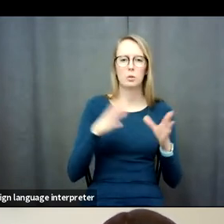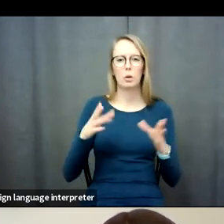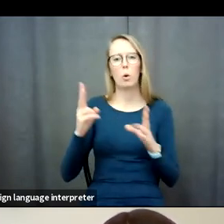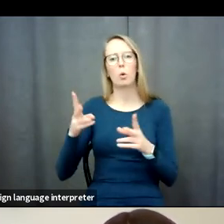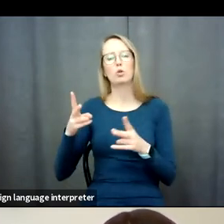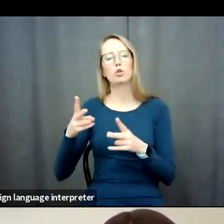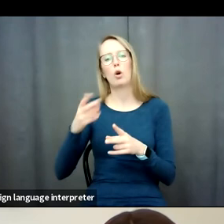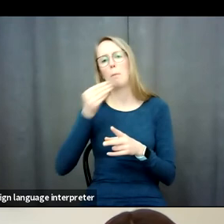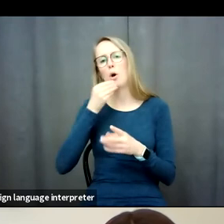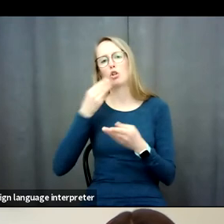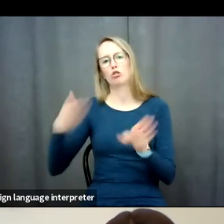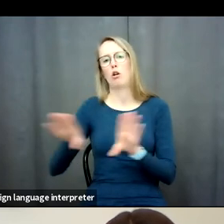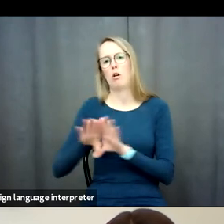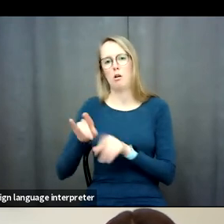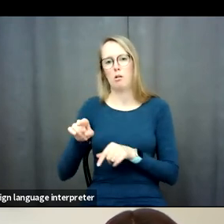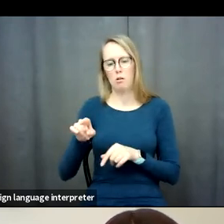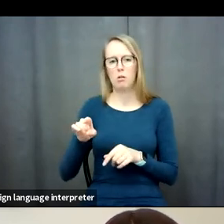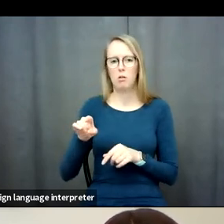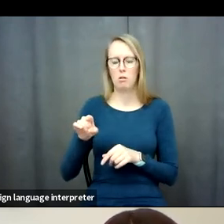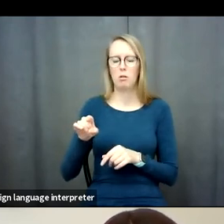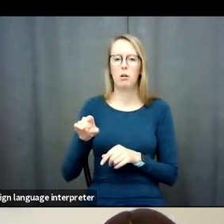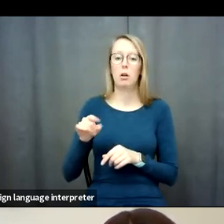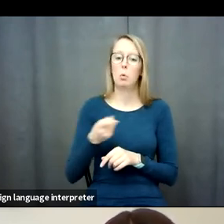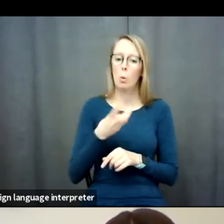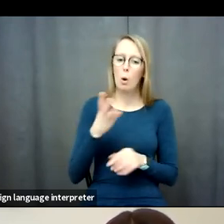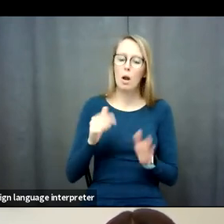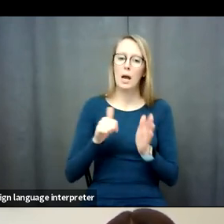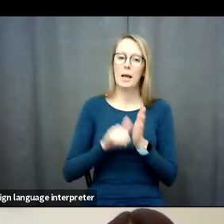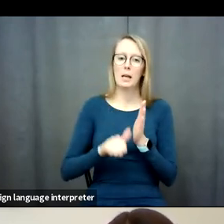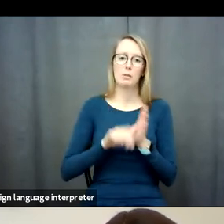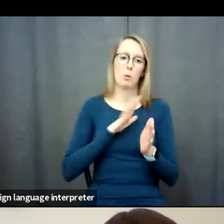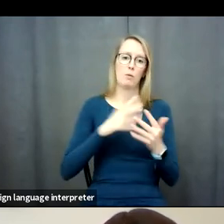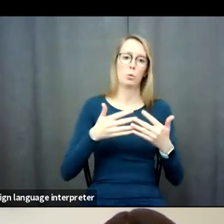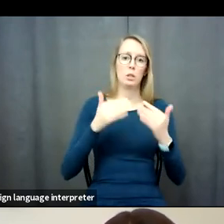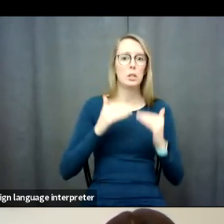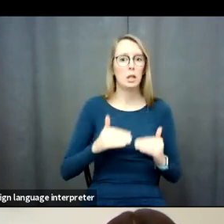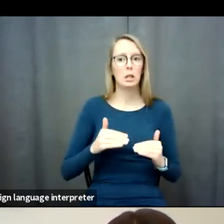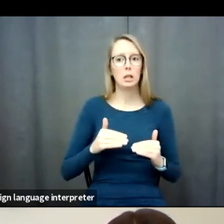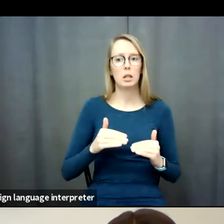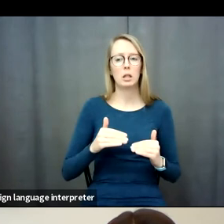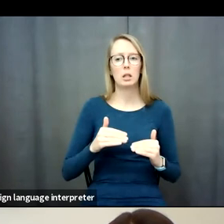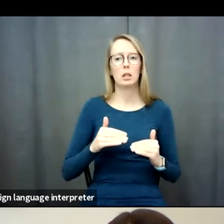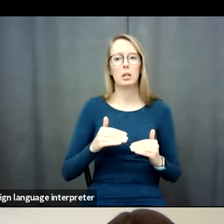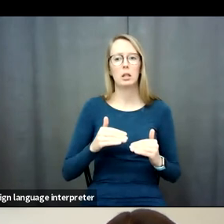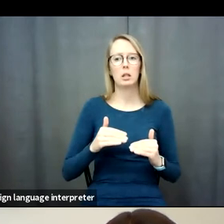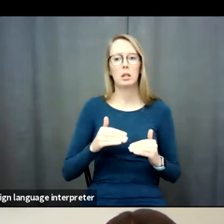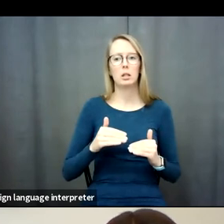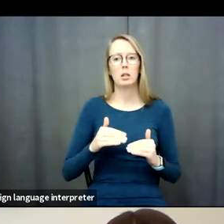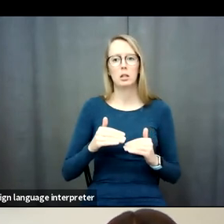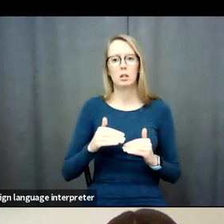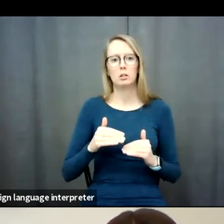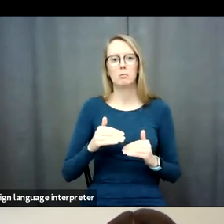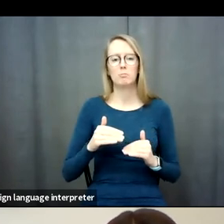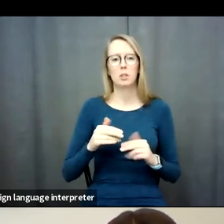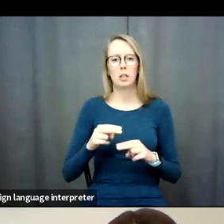school cafeteria. For some students with disability, can poor sound